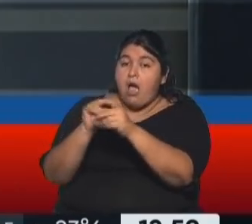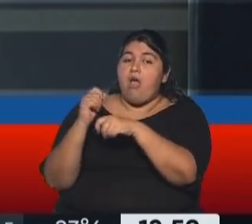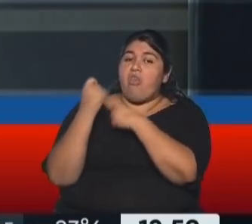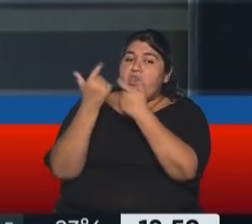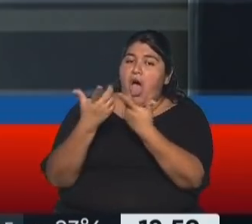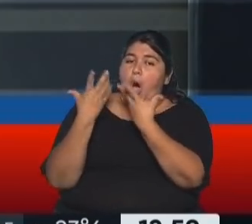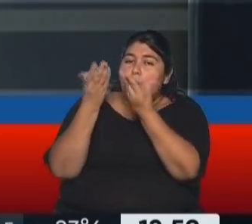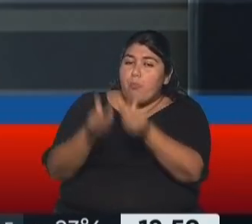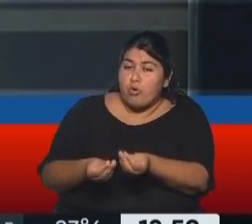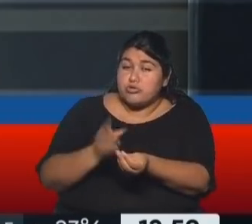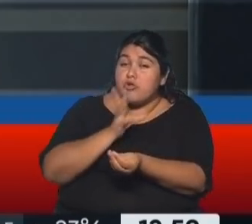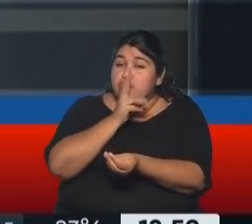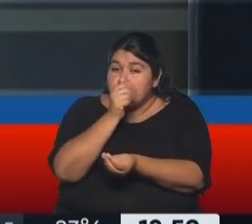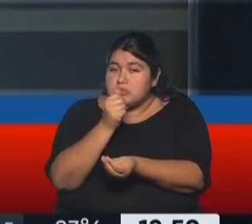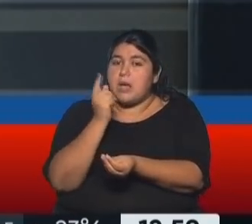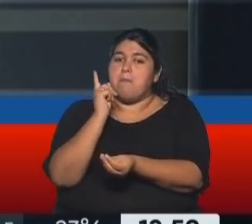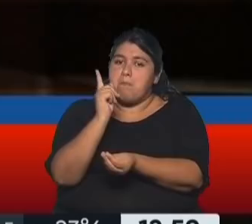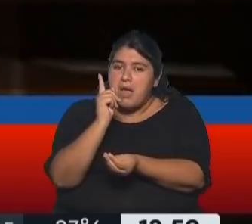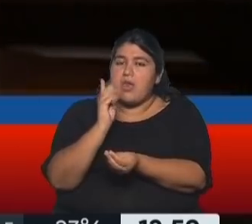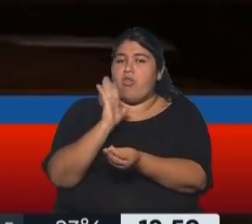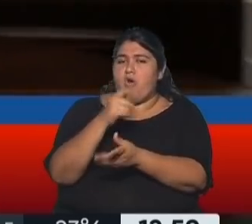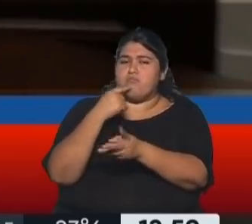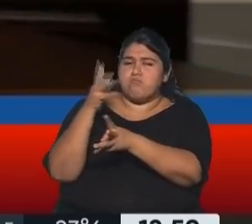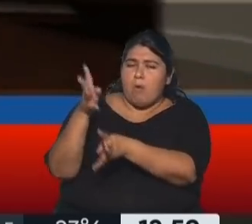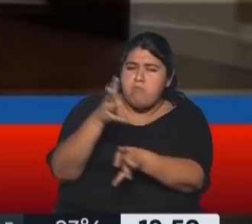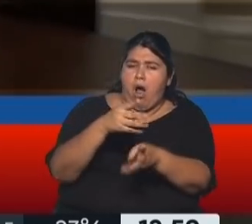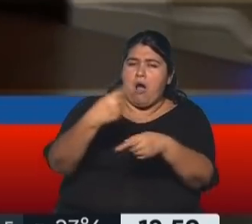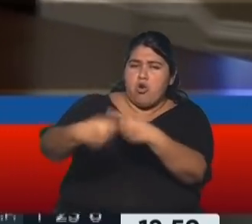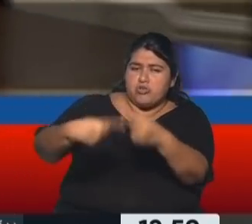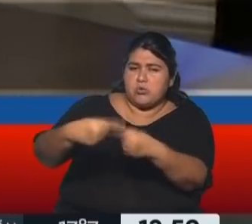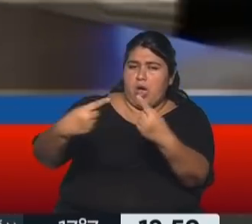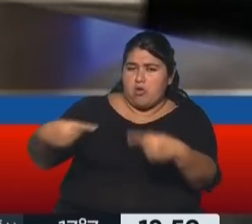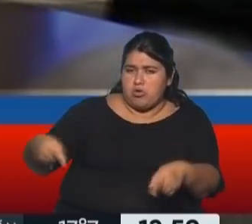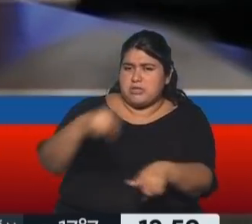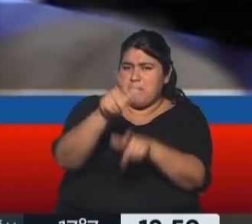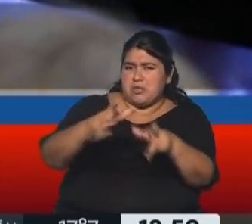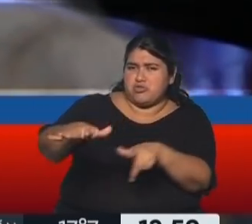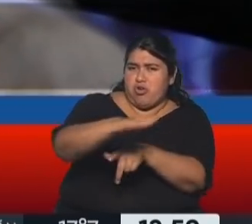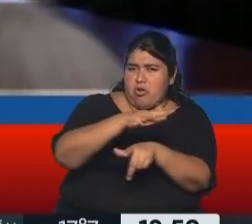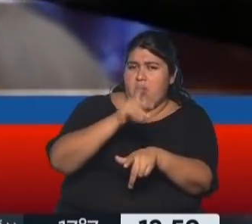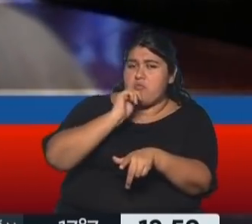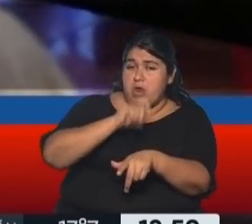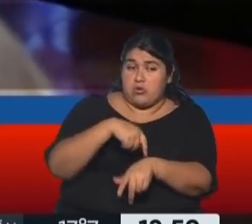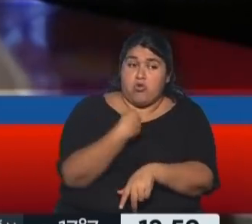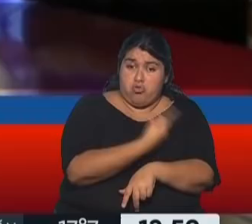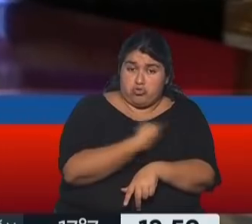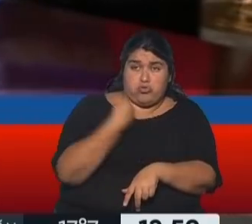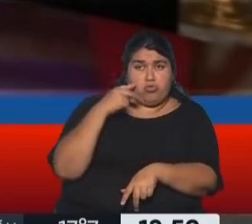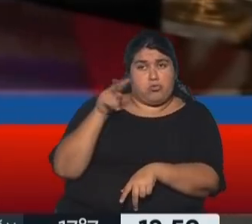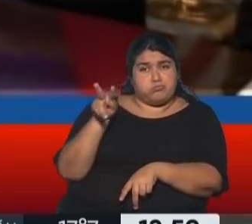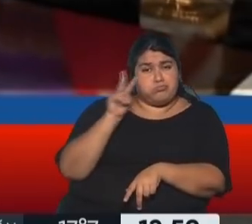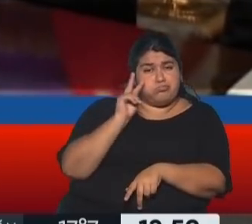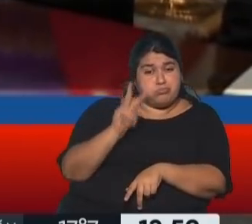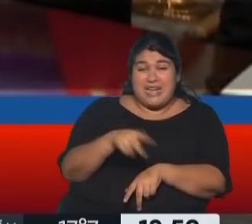Russia as it conducts brutal attacks against Ukrainian cities and civilians. And obviously, that is something we will be watching and the world will be watching. Because China has to